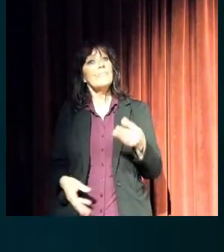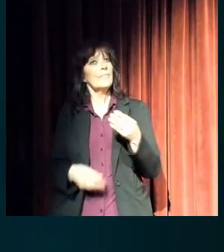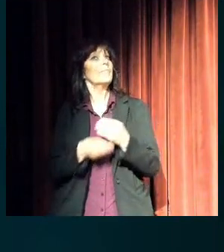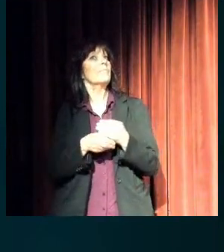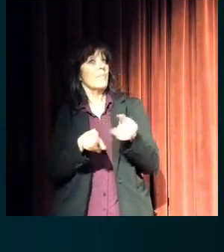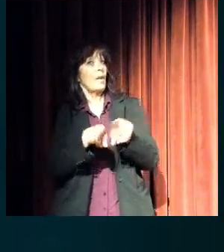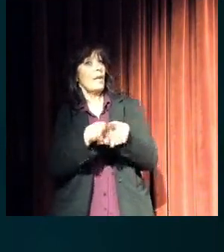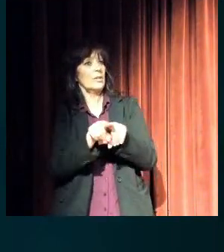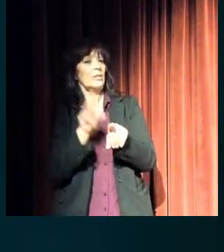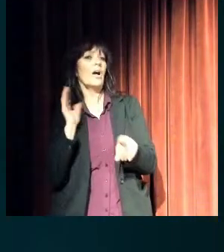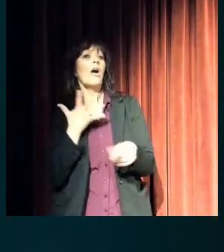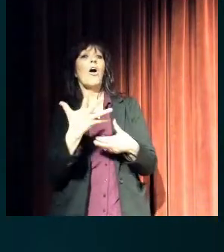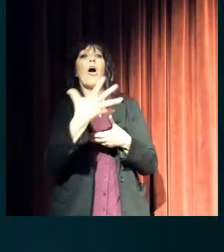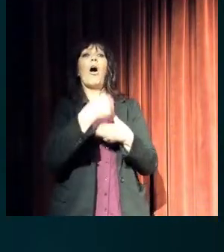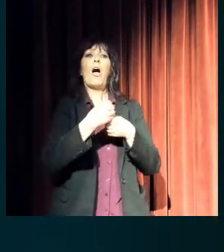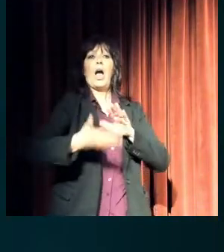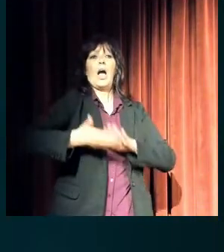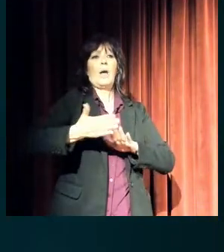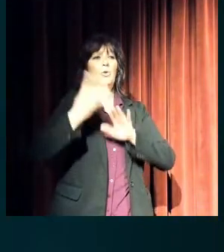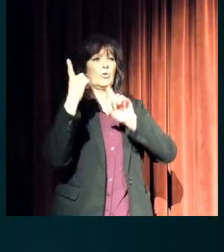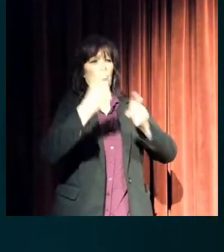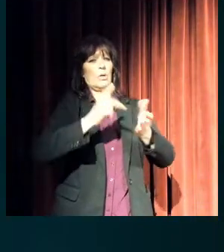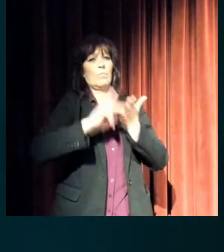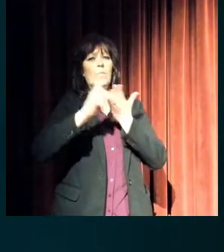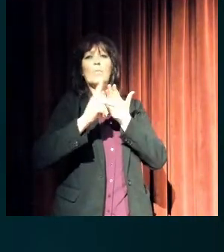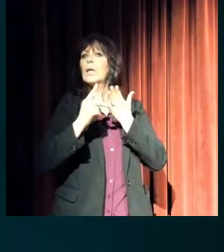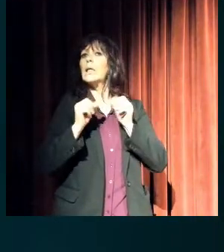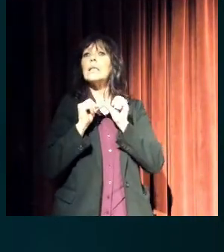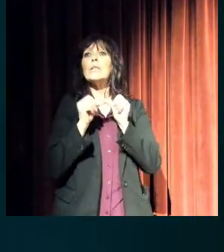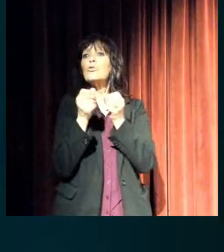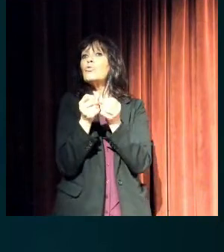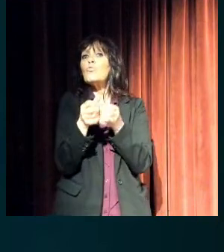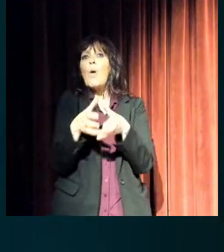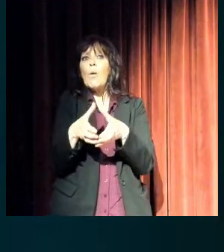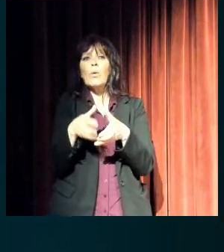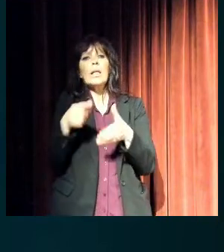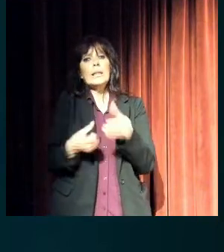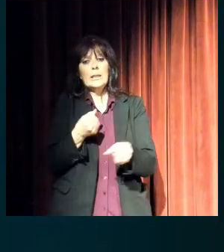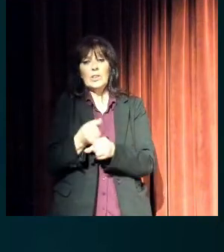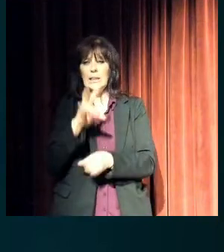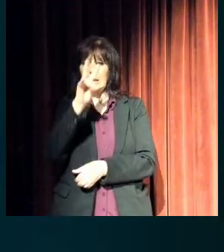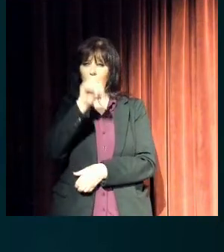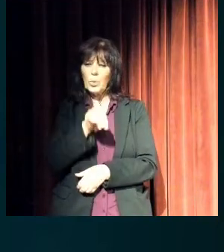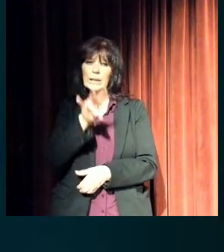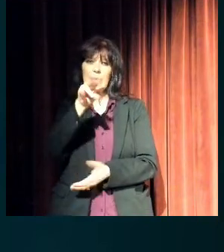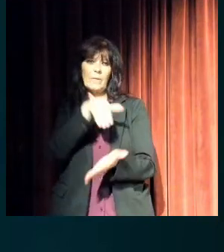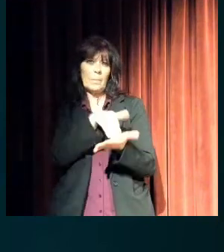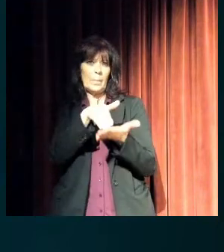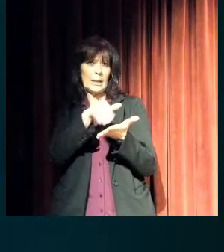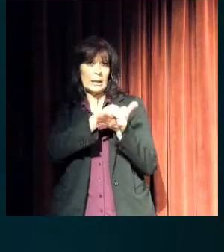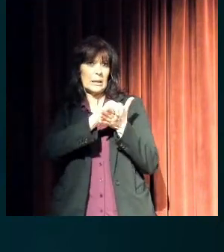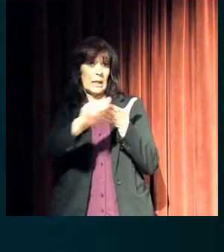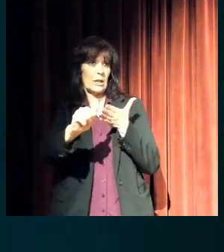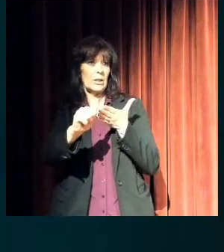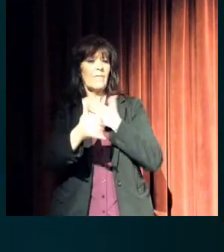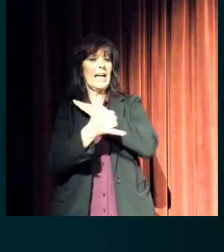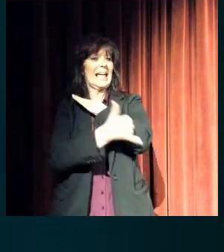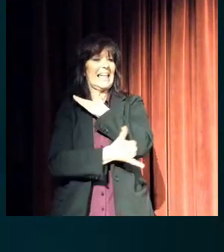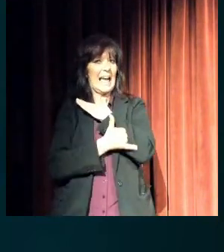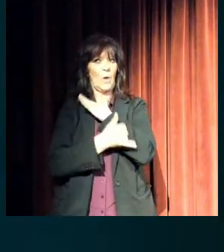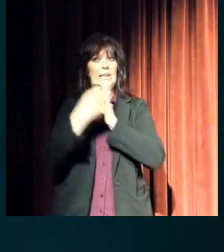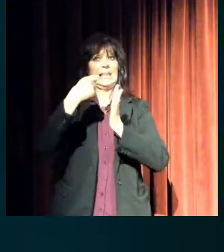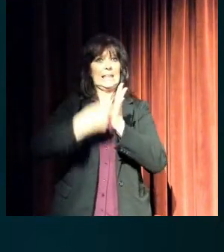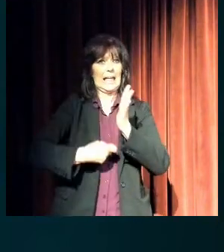Additionally, our cultural operating grant program continues to grow. This year, $7.7 million of county